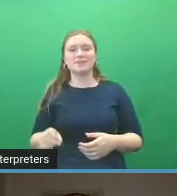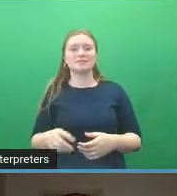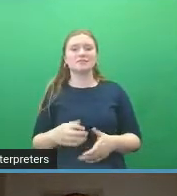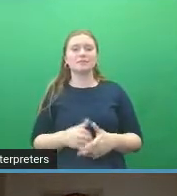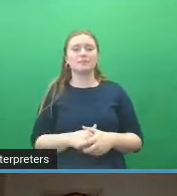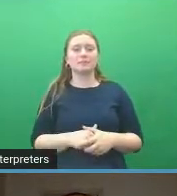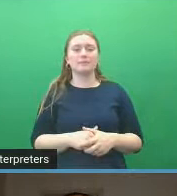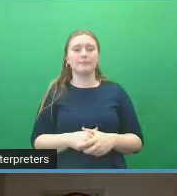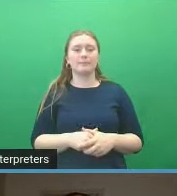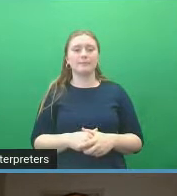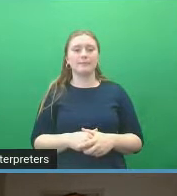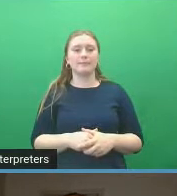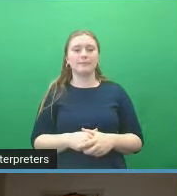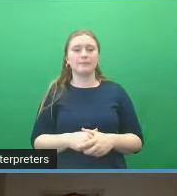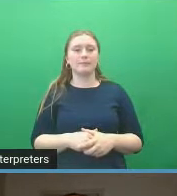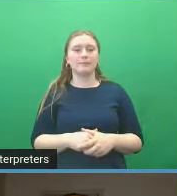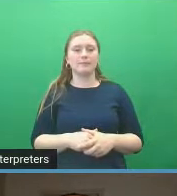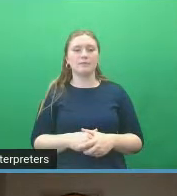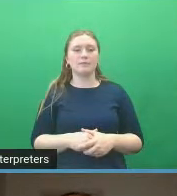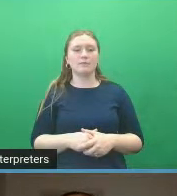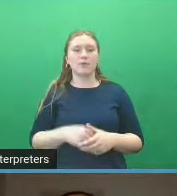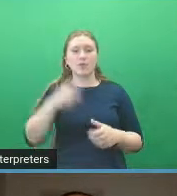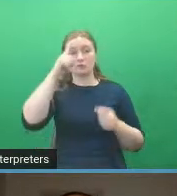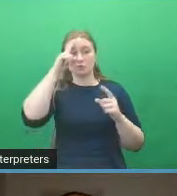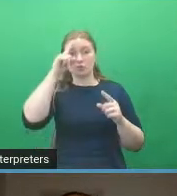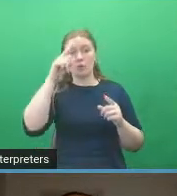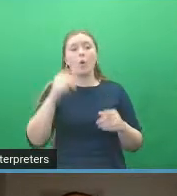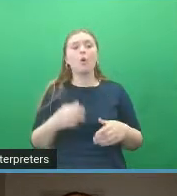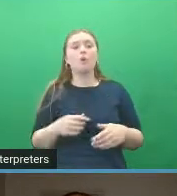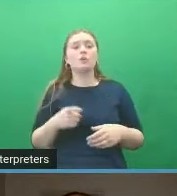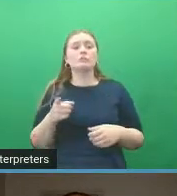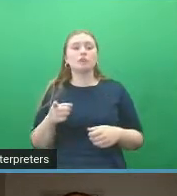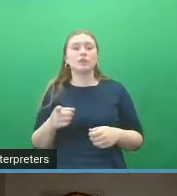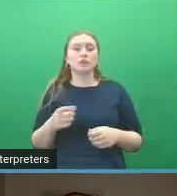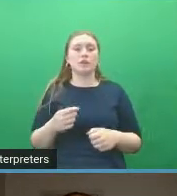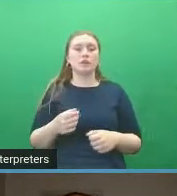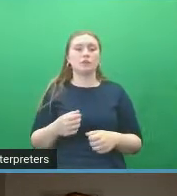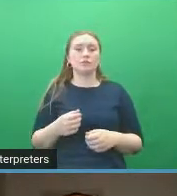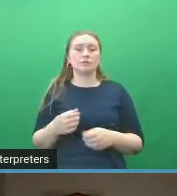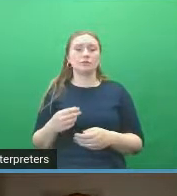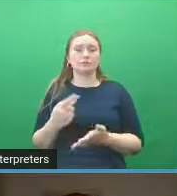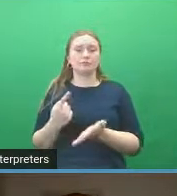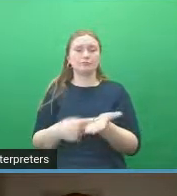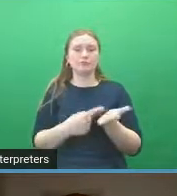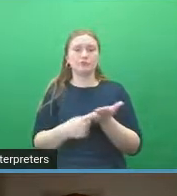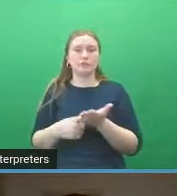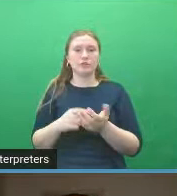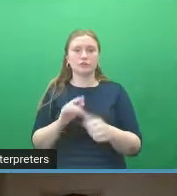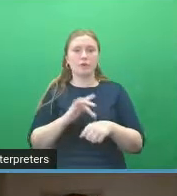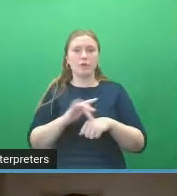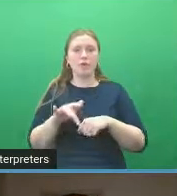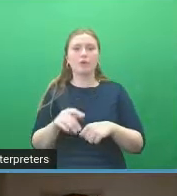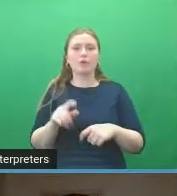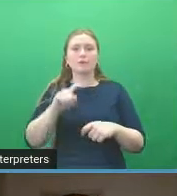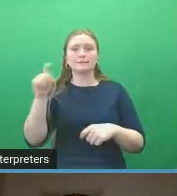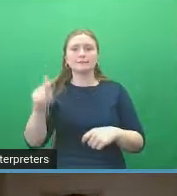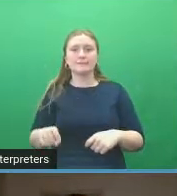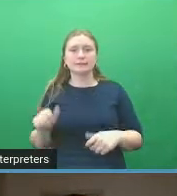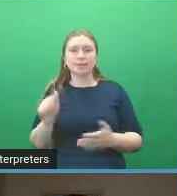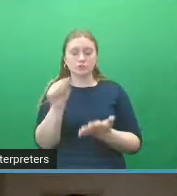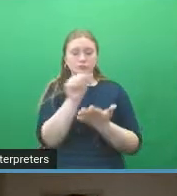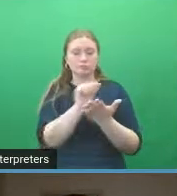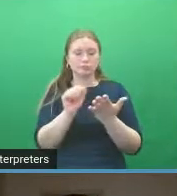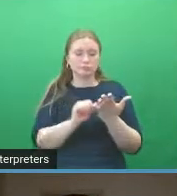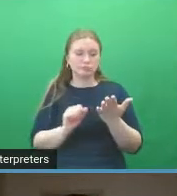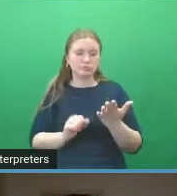The goals there are to create serious interest as well as enjoyment and appreciation of early Texas art through funding of research, publications, and a